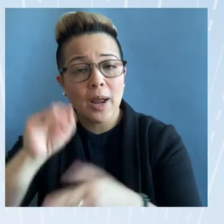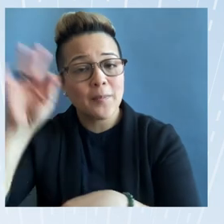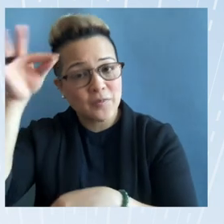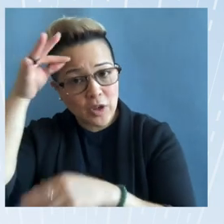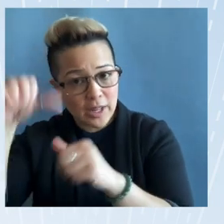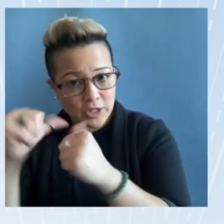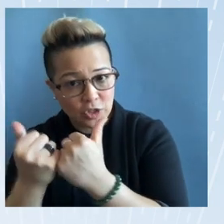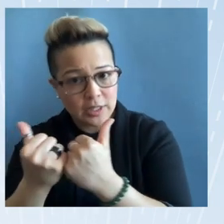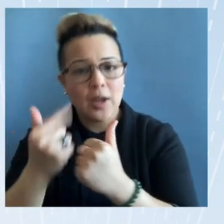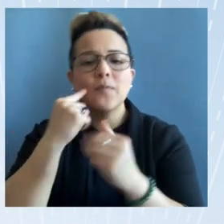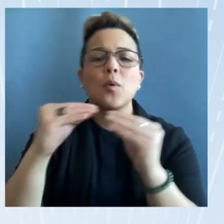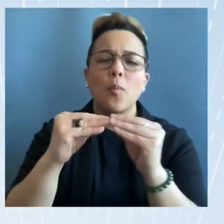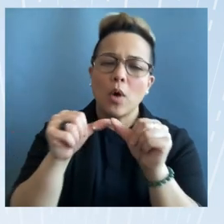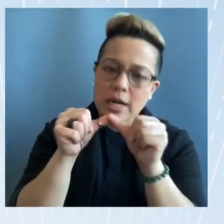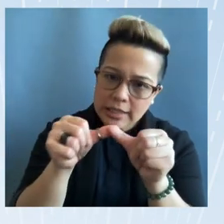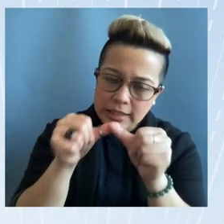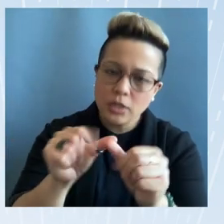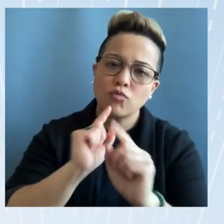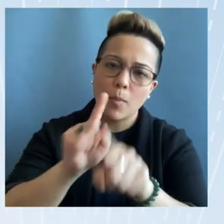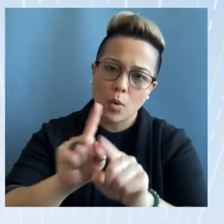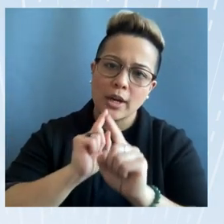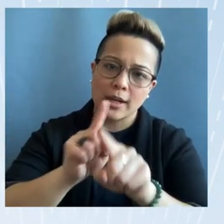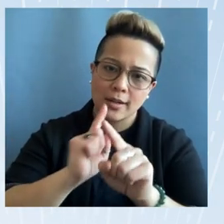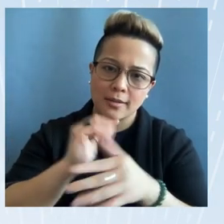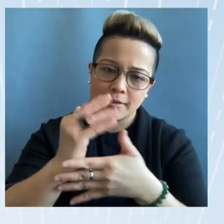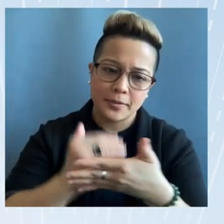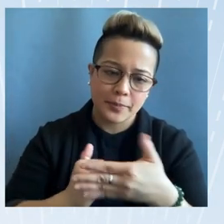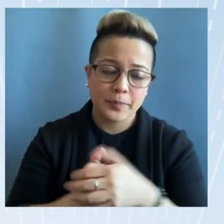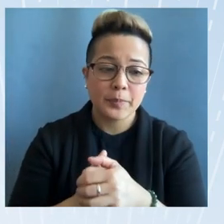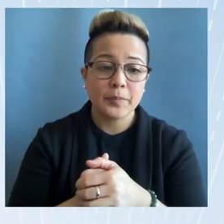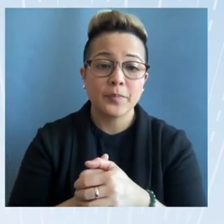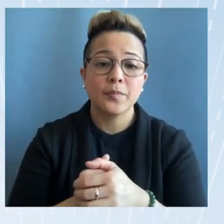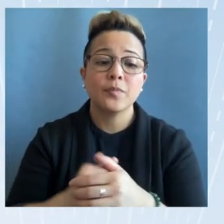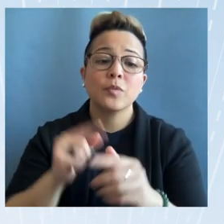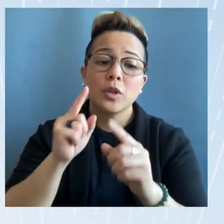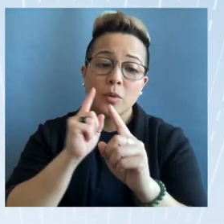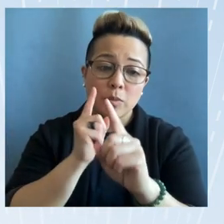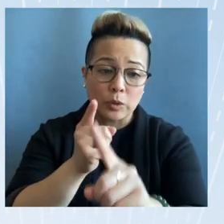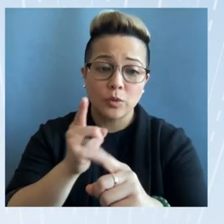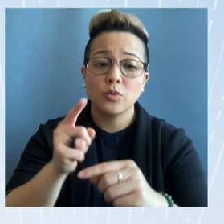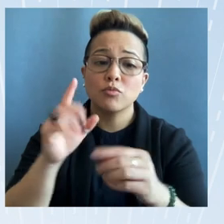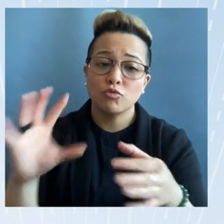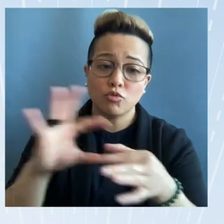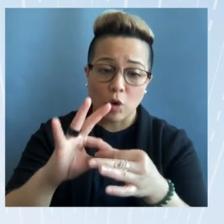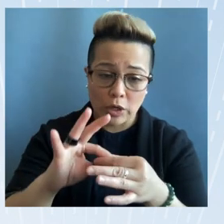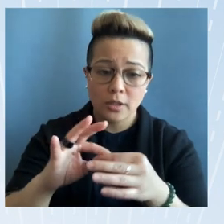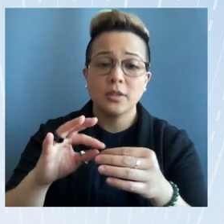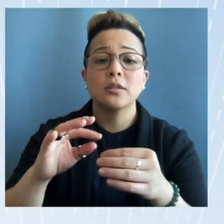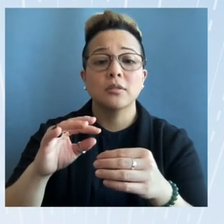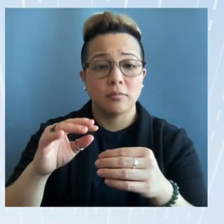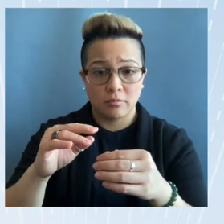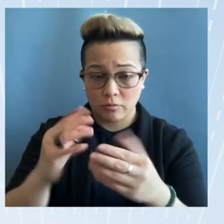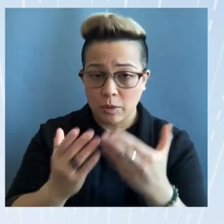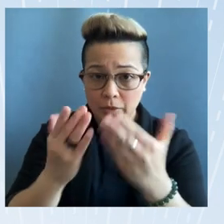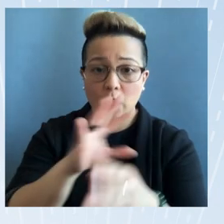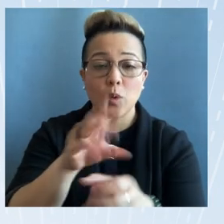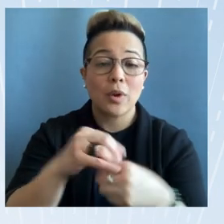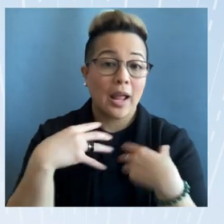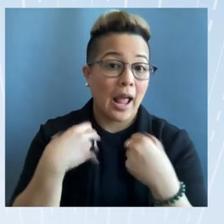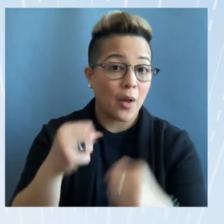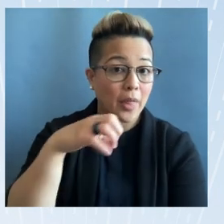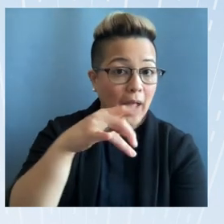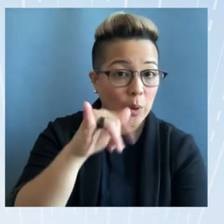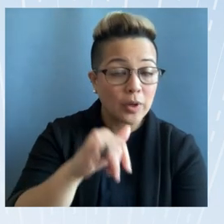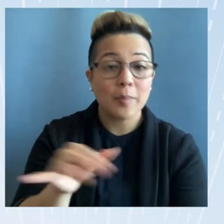for more consistent reporting. Pursue joint recommendations with other subcommittees, including health equity,